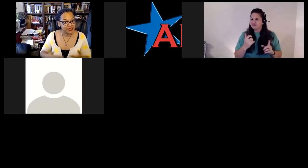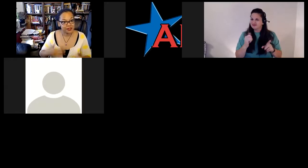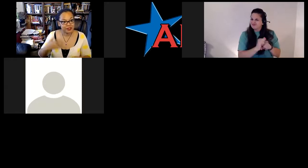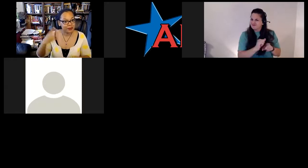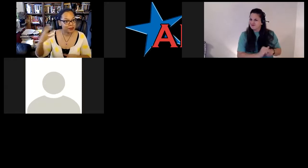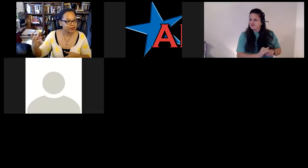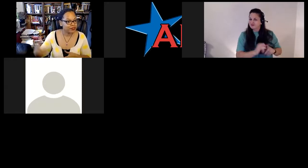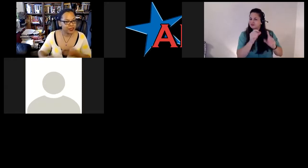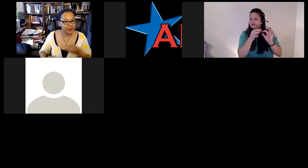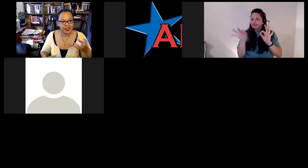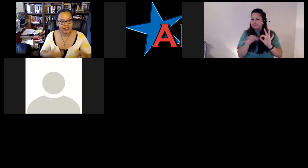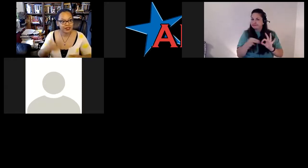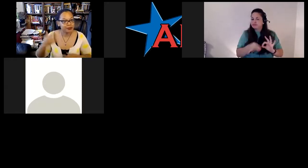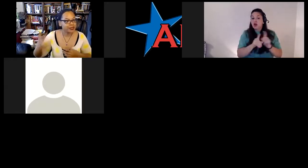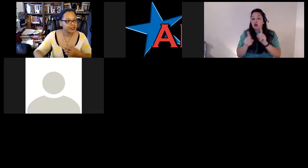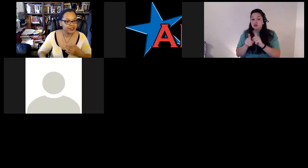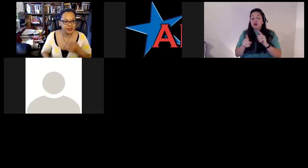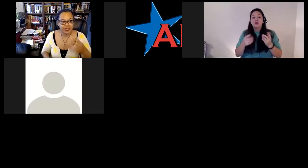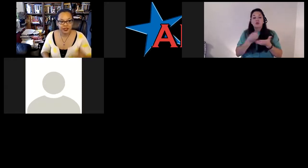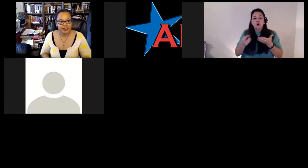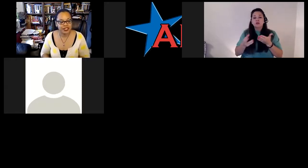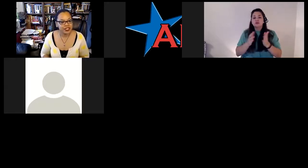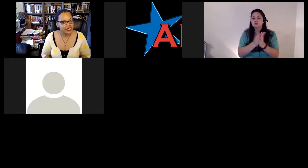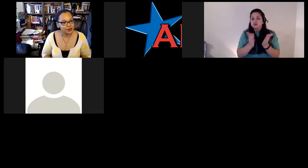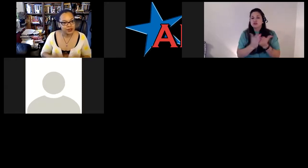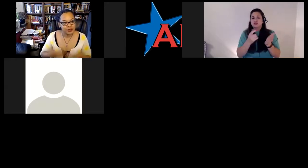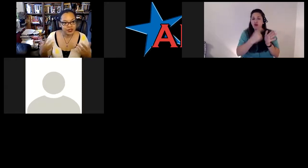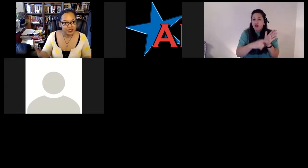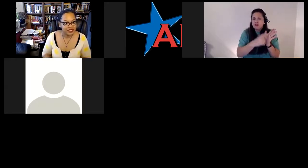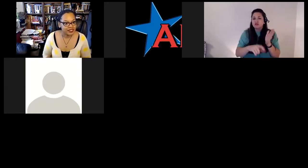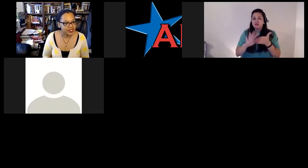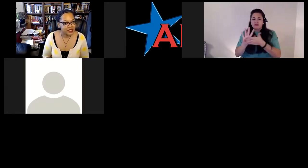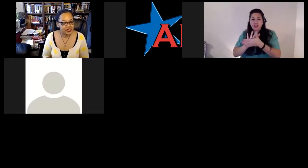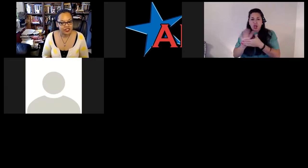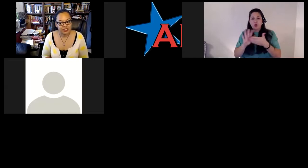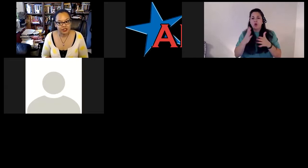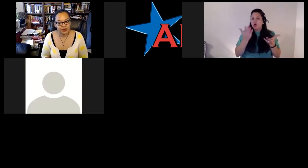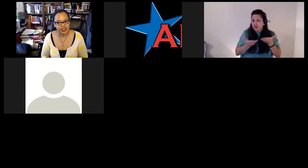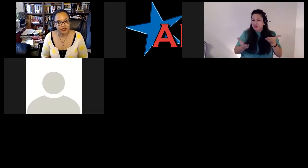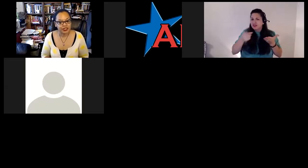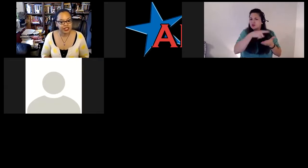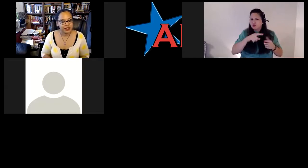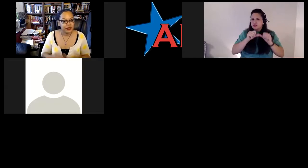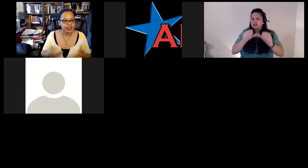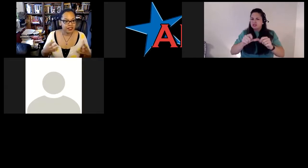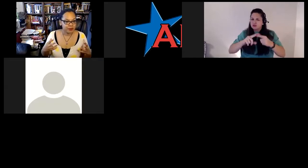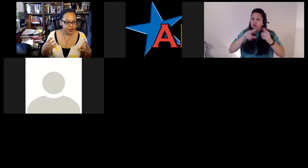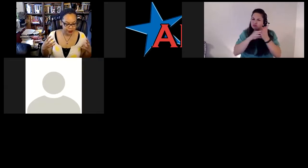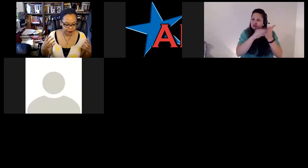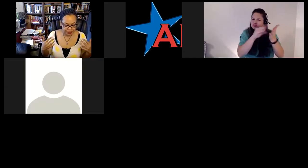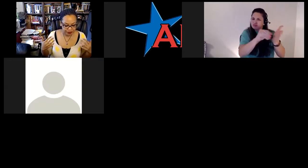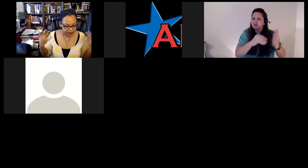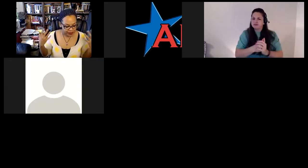resources of people to follow, articles, books, videos, so y'all can continue to do this work on your own.